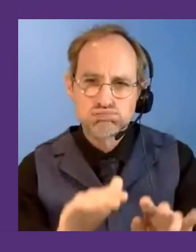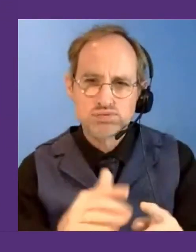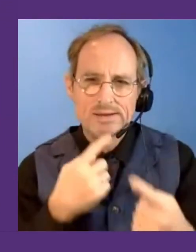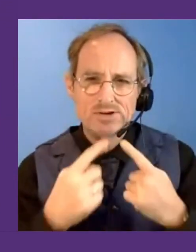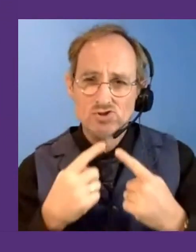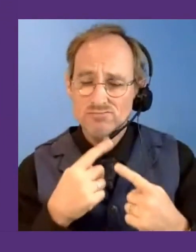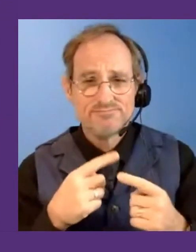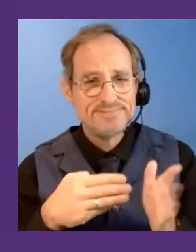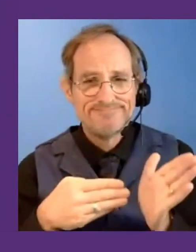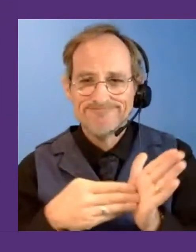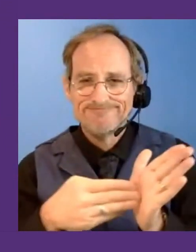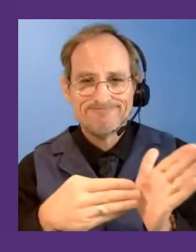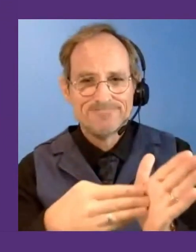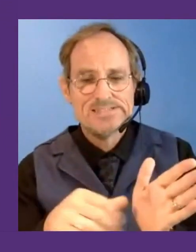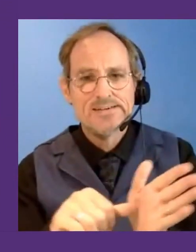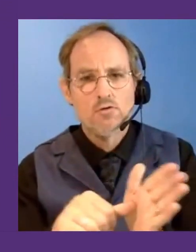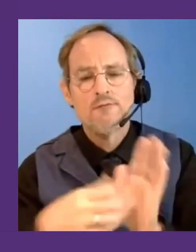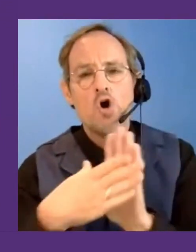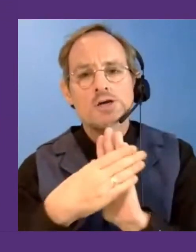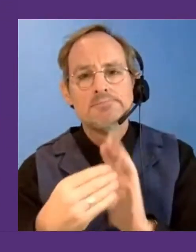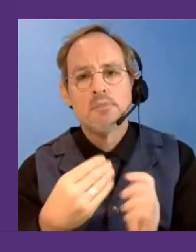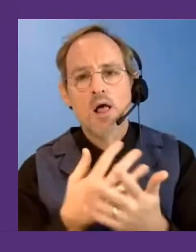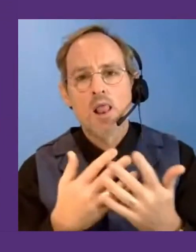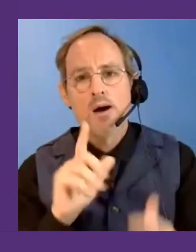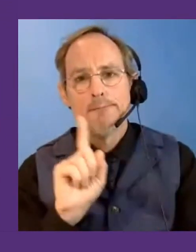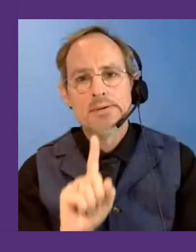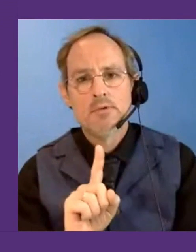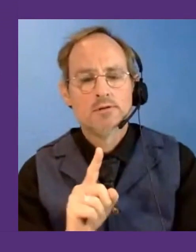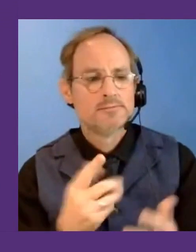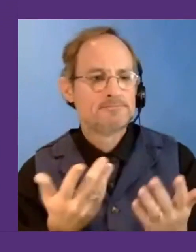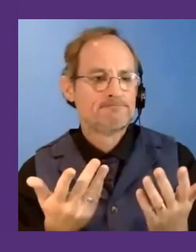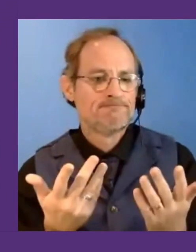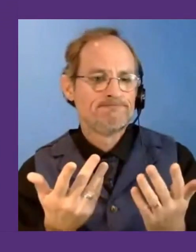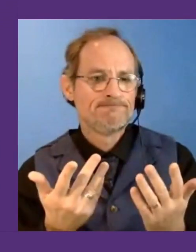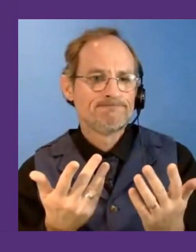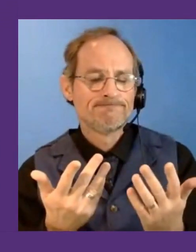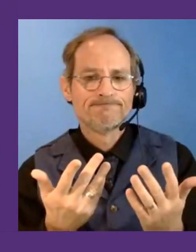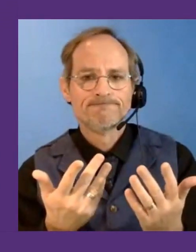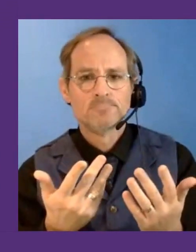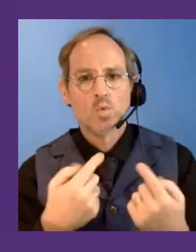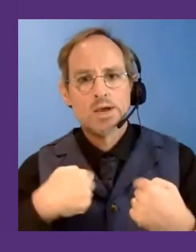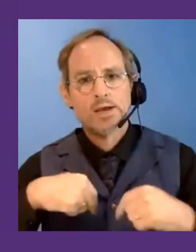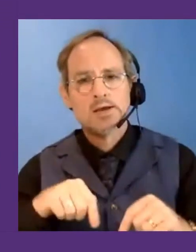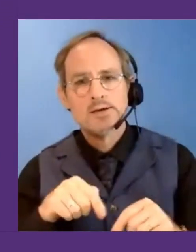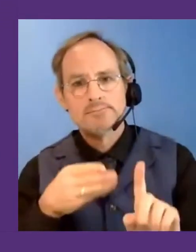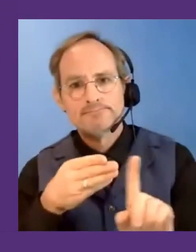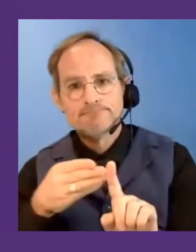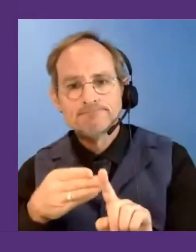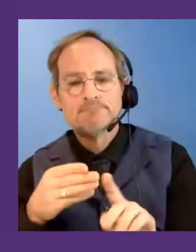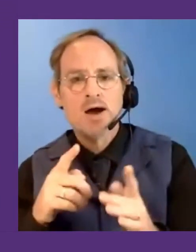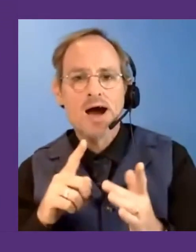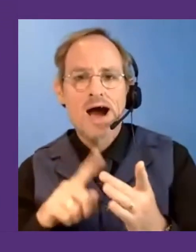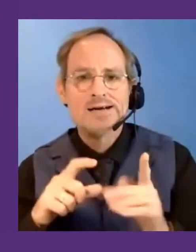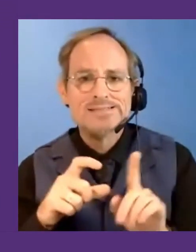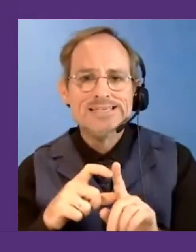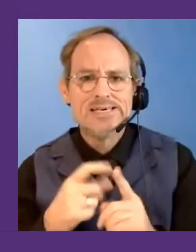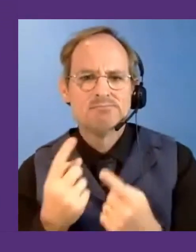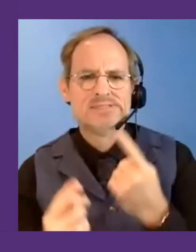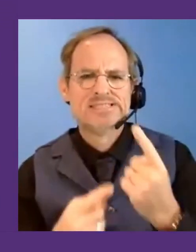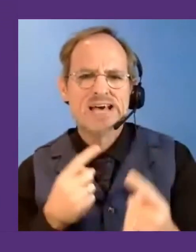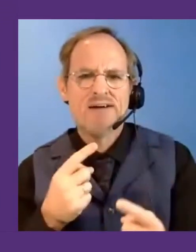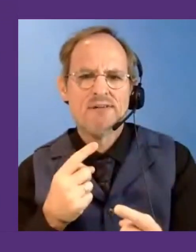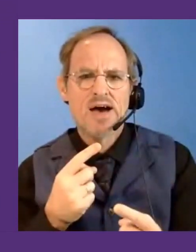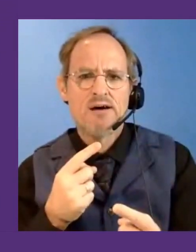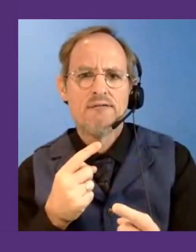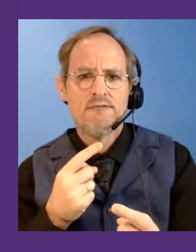example. For a lot of people, when you've got to do identification, upload your driving license. a lot of people with